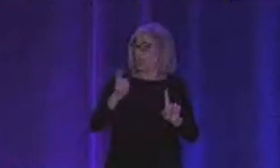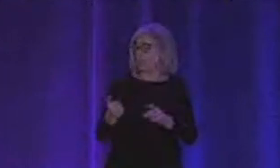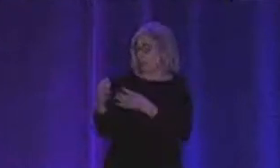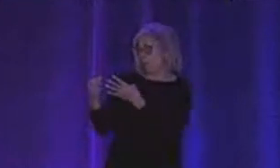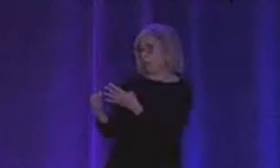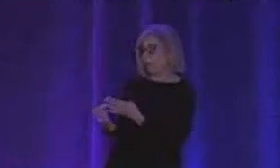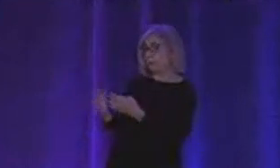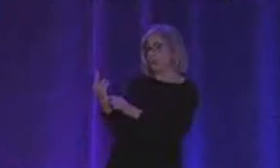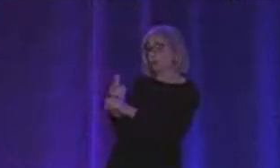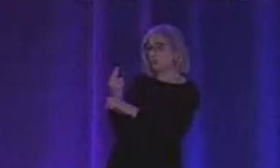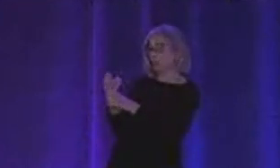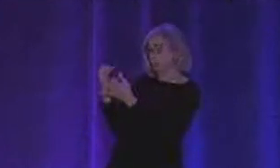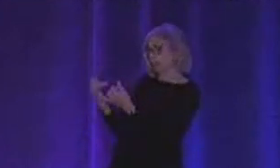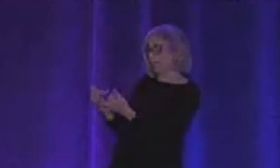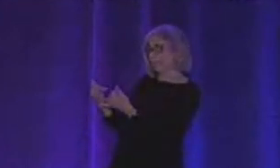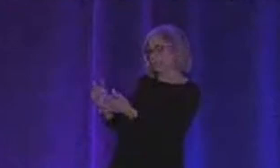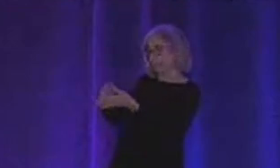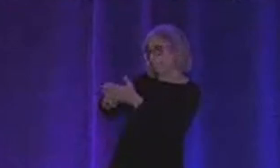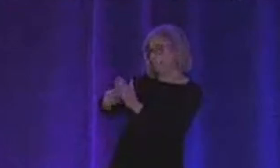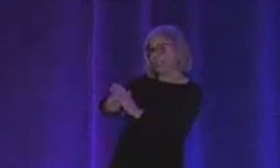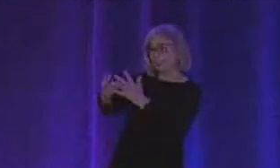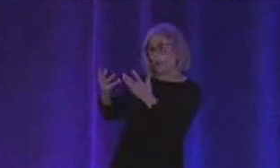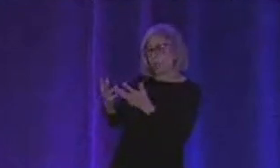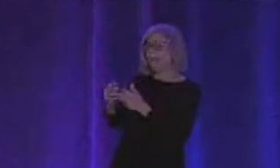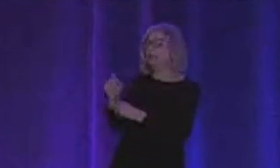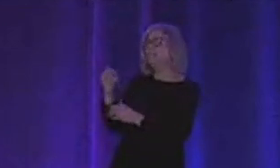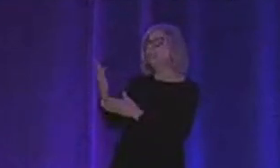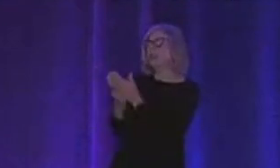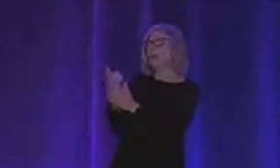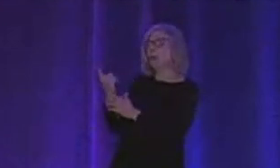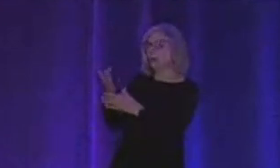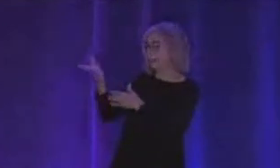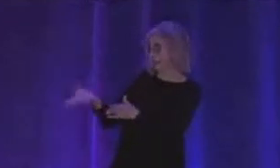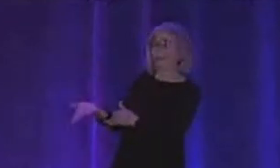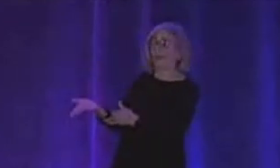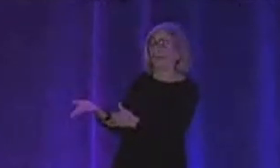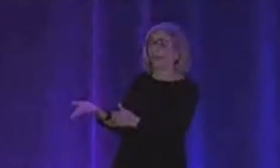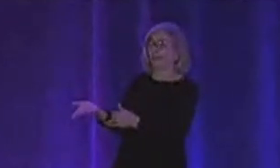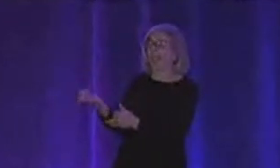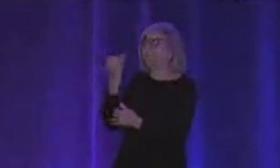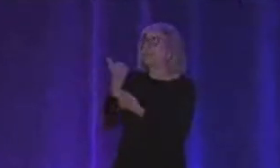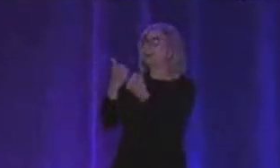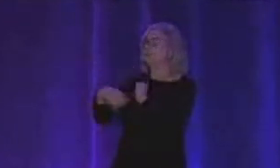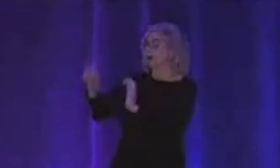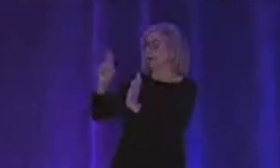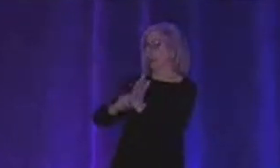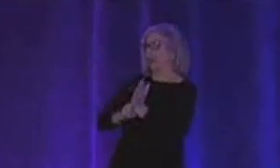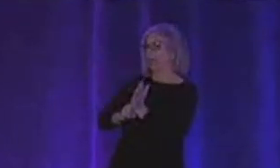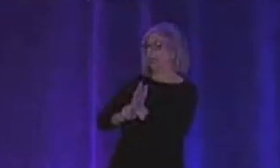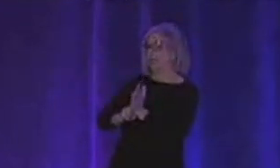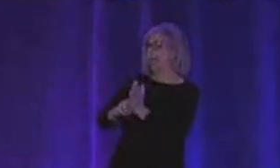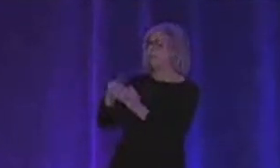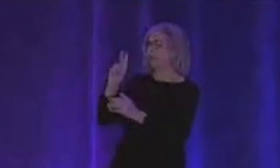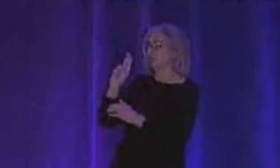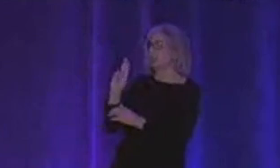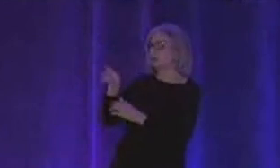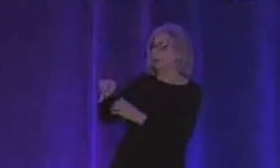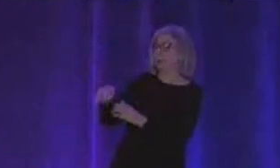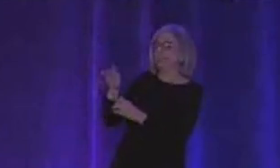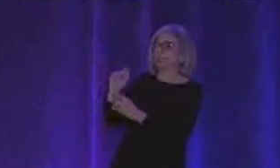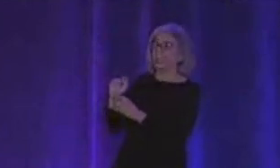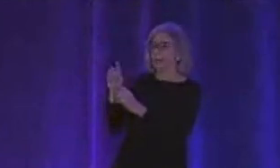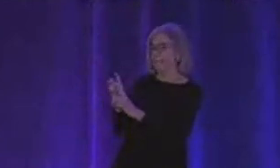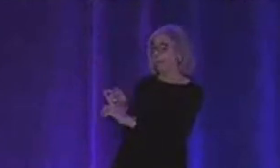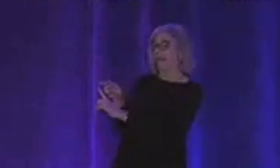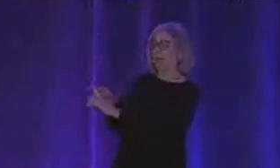user presence, and user presence basically means that someone is there. So say if I was trying to log in, I had a YubiKey plugged in, I could